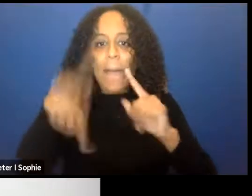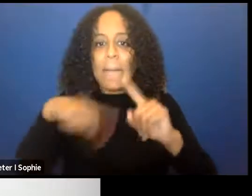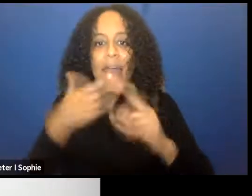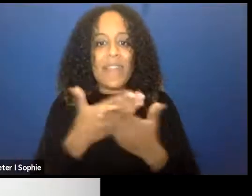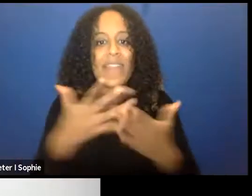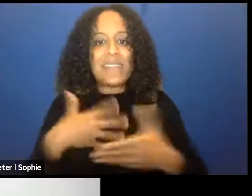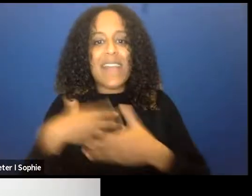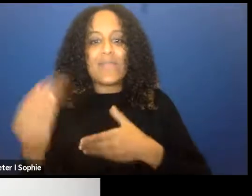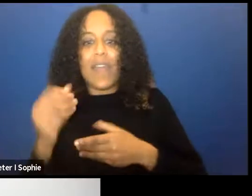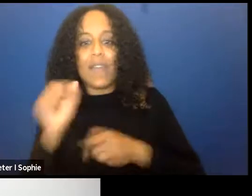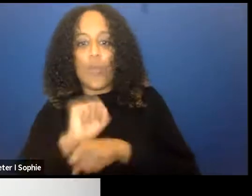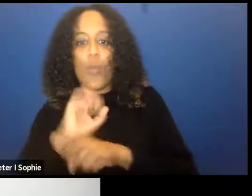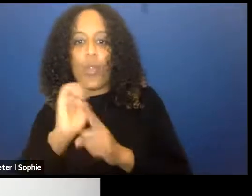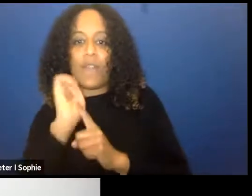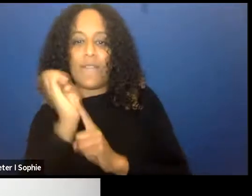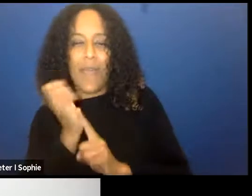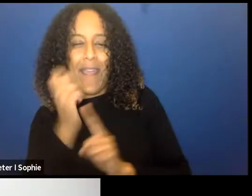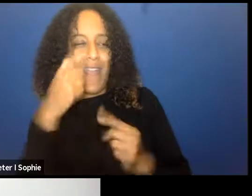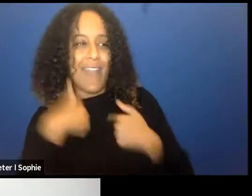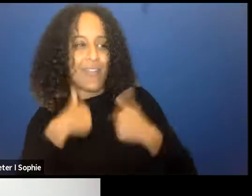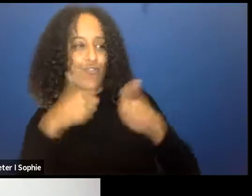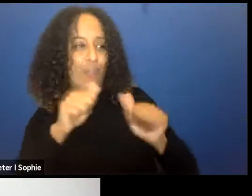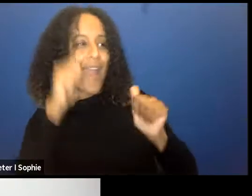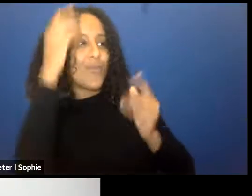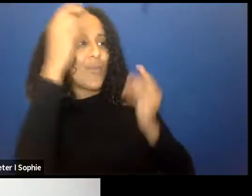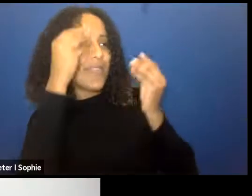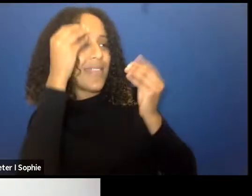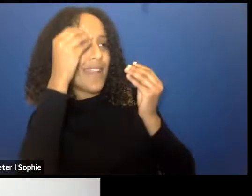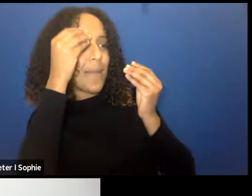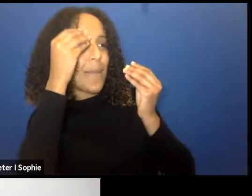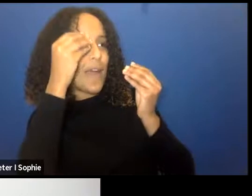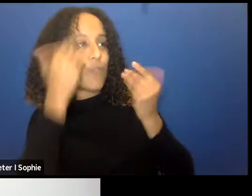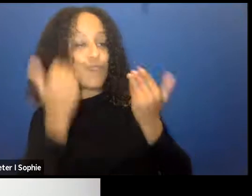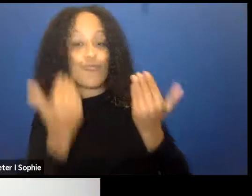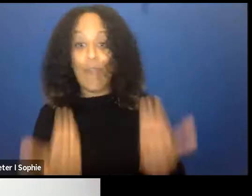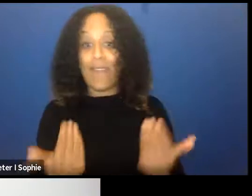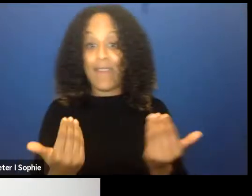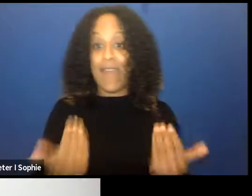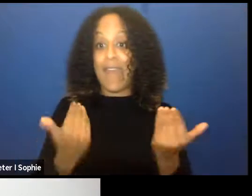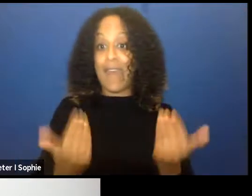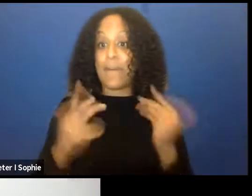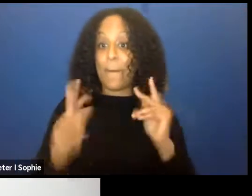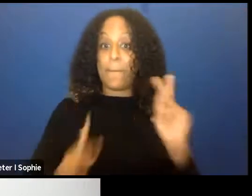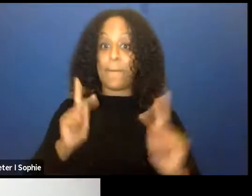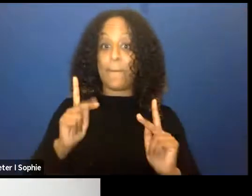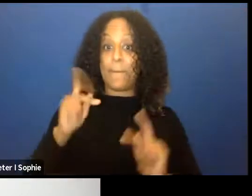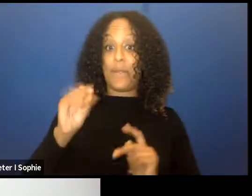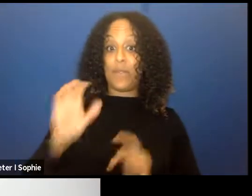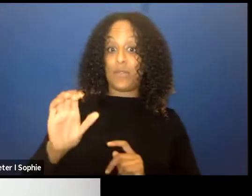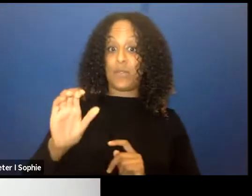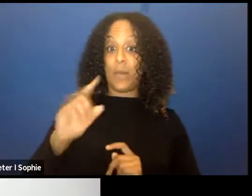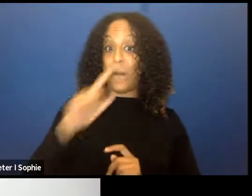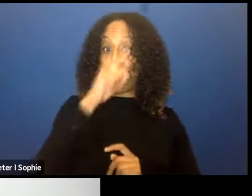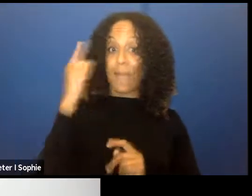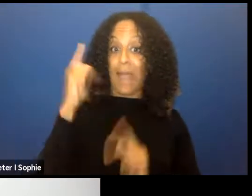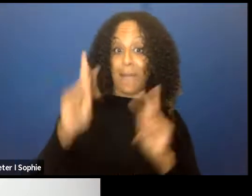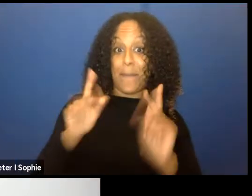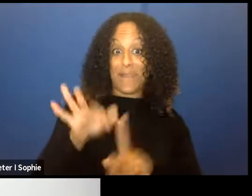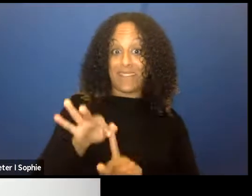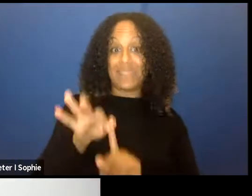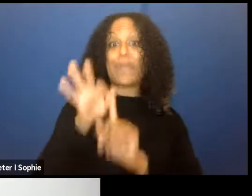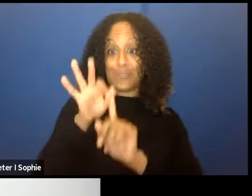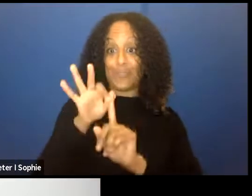the workplace. I think about right now as people of color, as Black people, especially, as